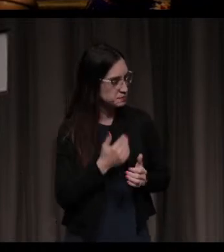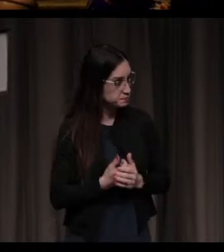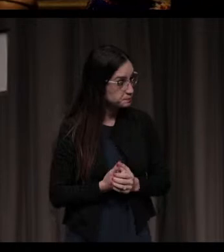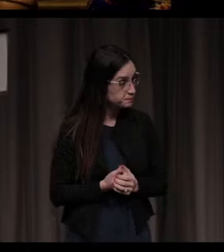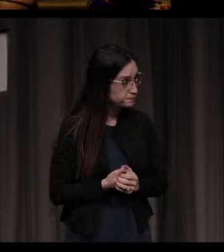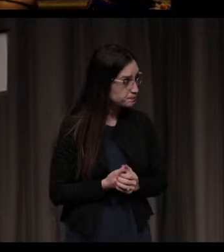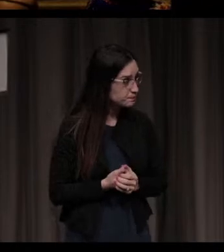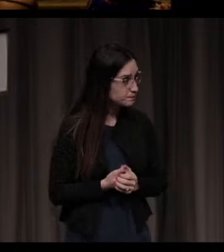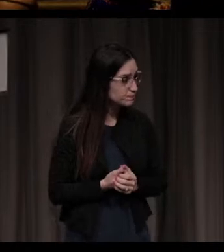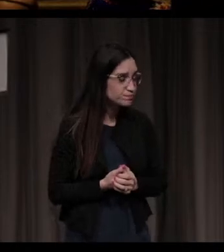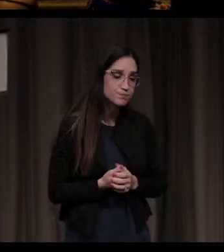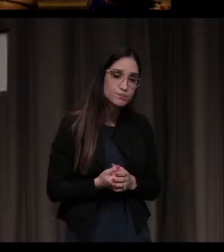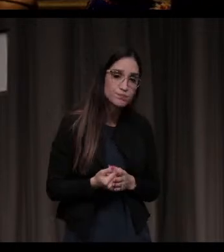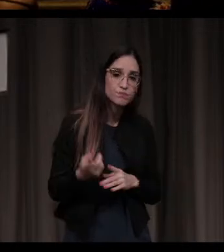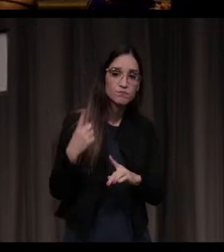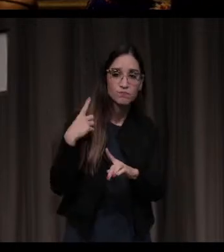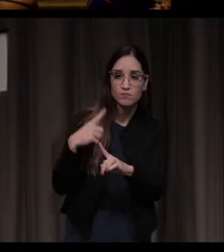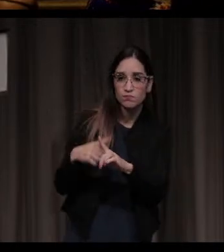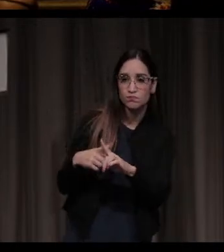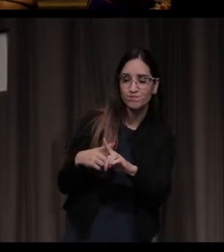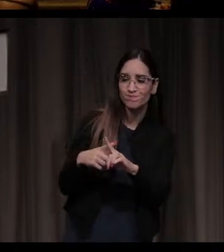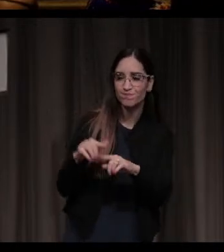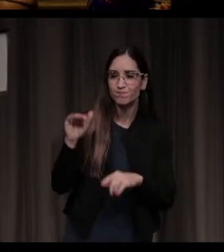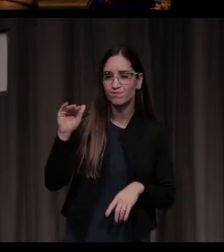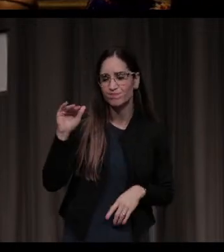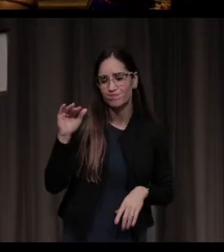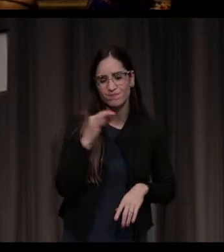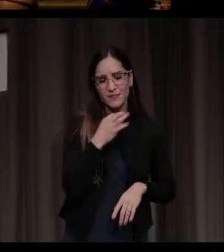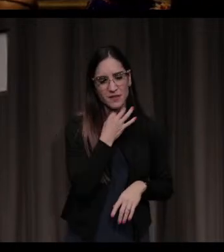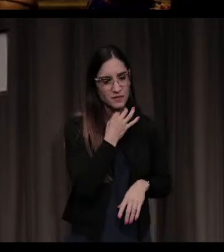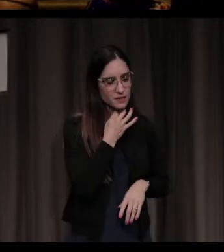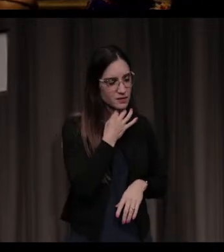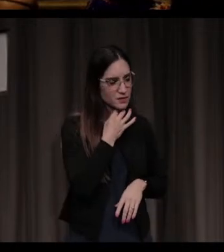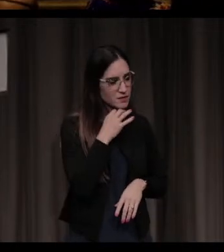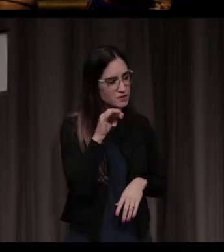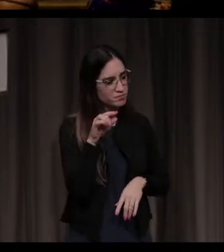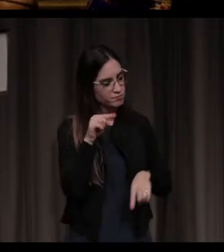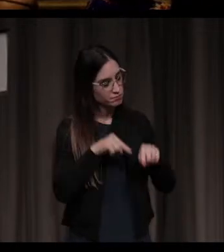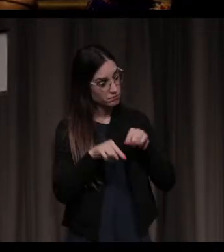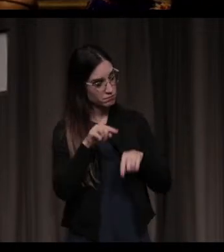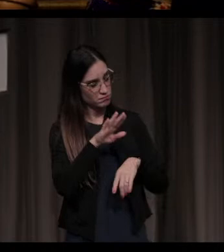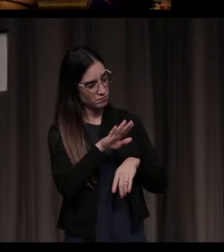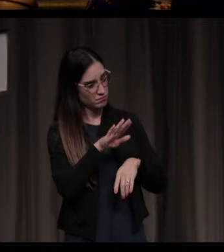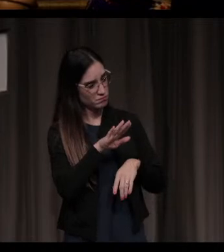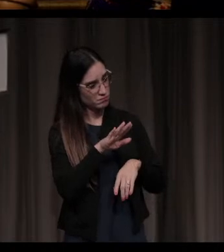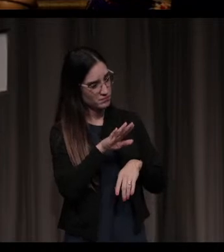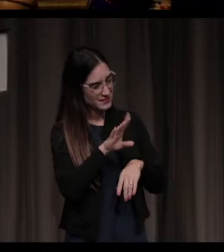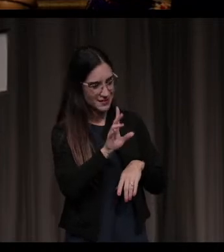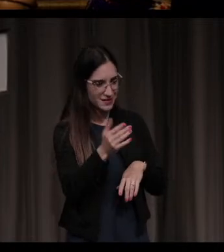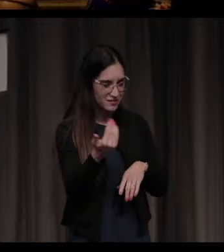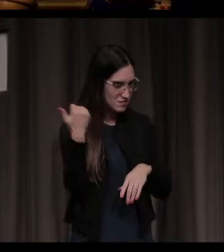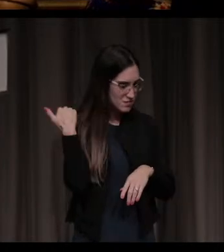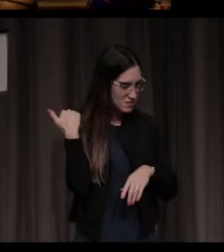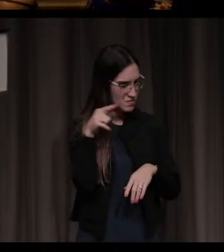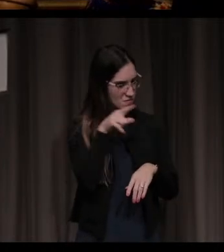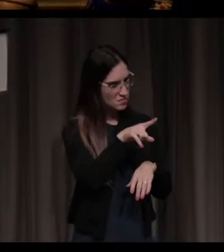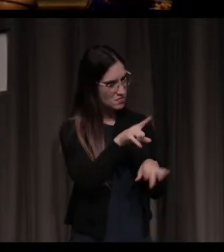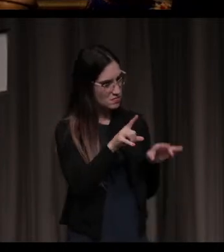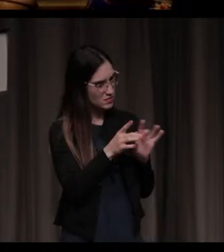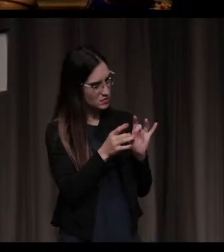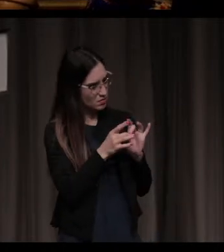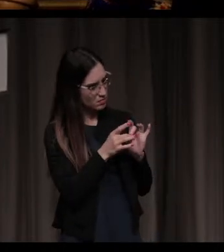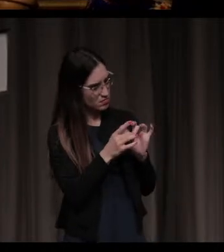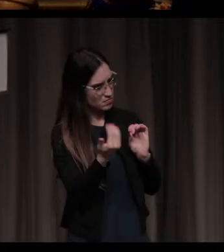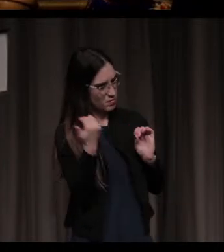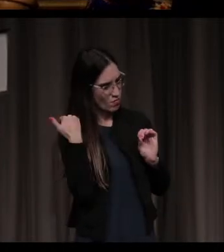But then I want to ask more about like the you know, going back to that initial theme